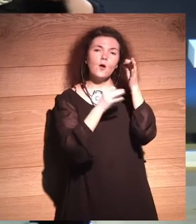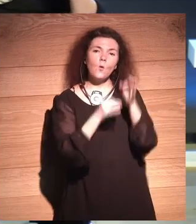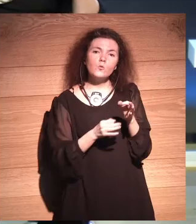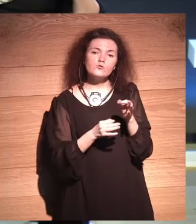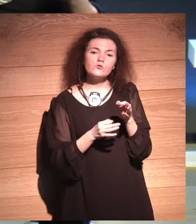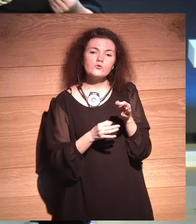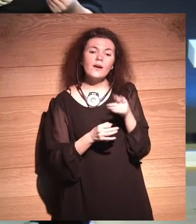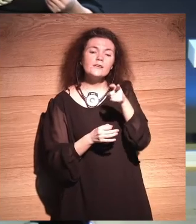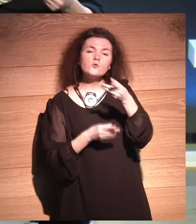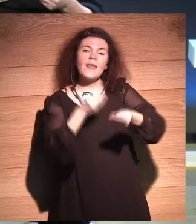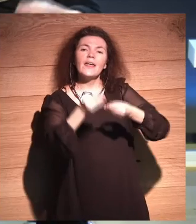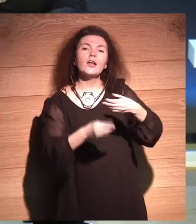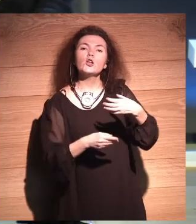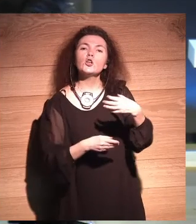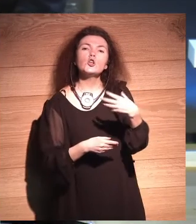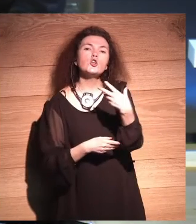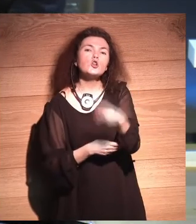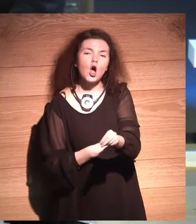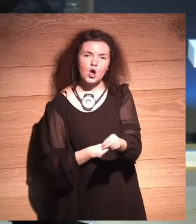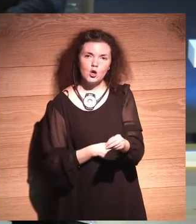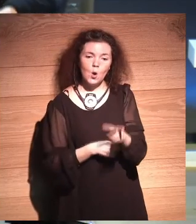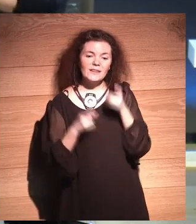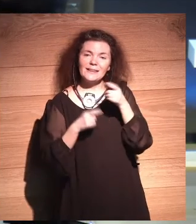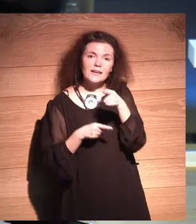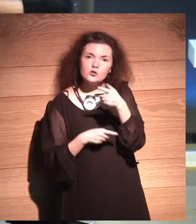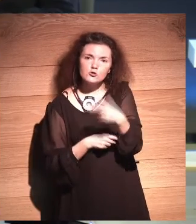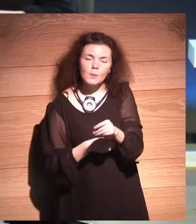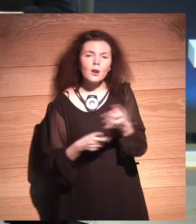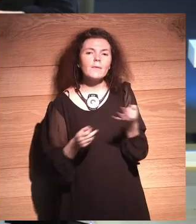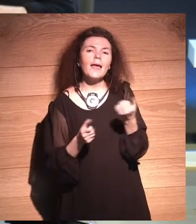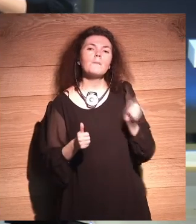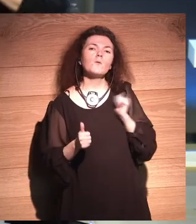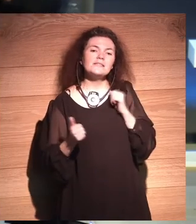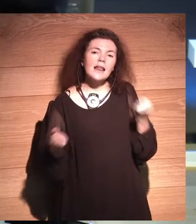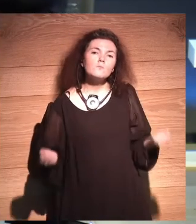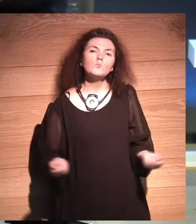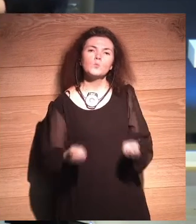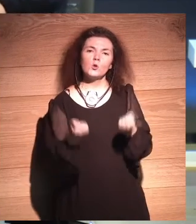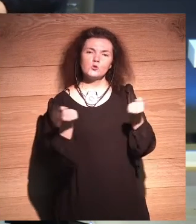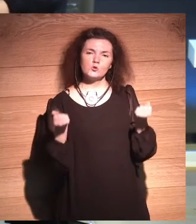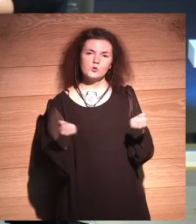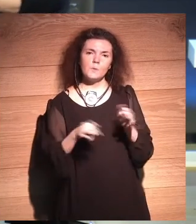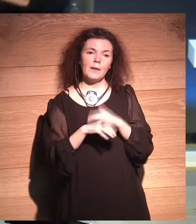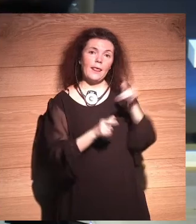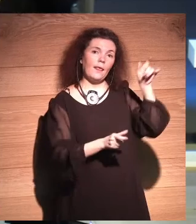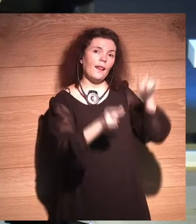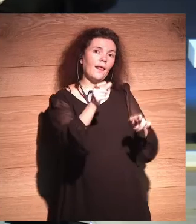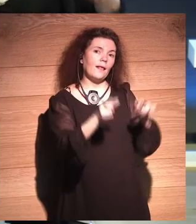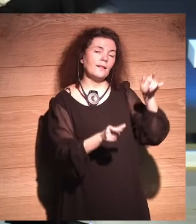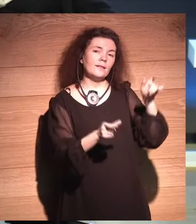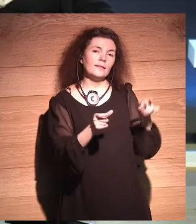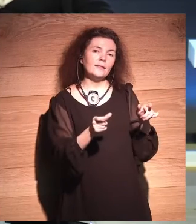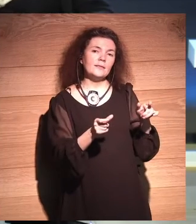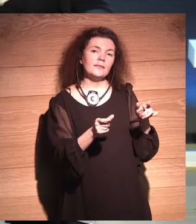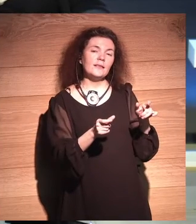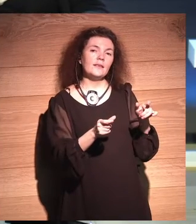effort, at least, and momentum by people both on the institutional side and on the civil society side, in many